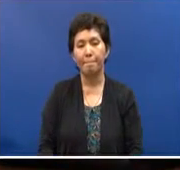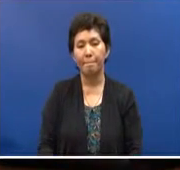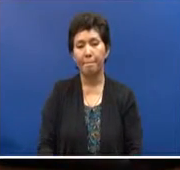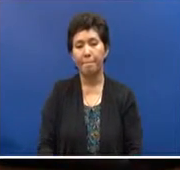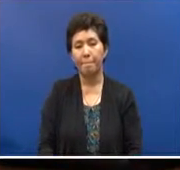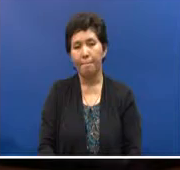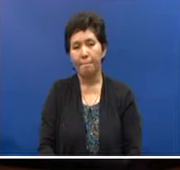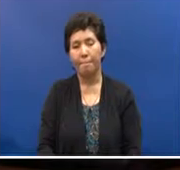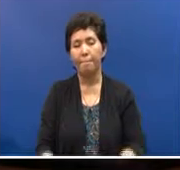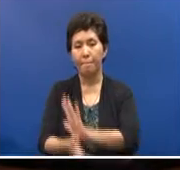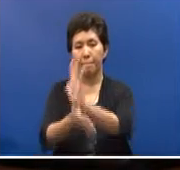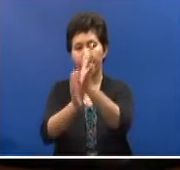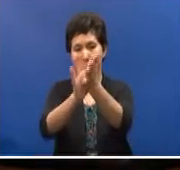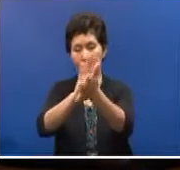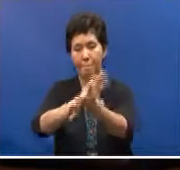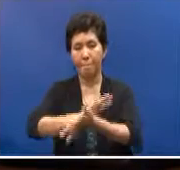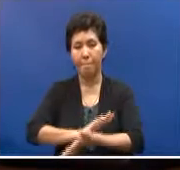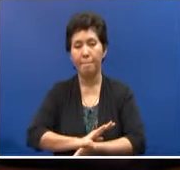Okay, so